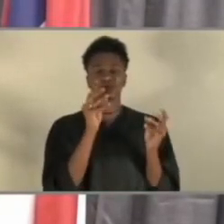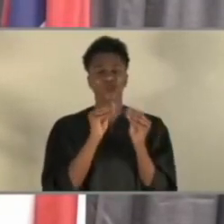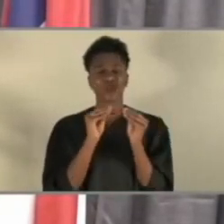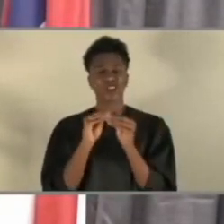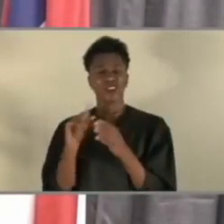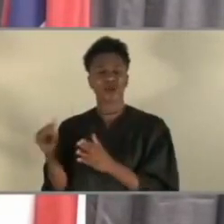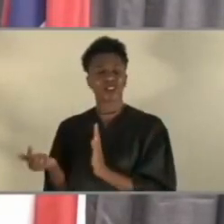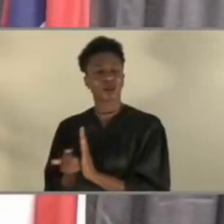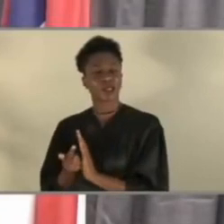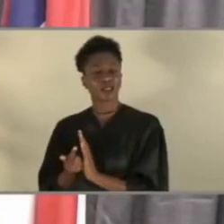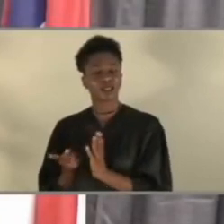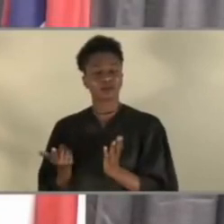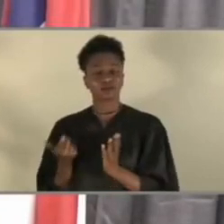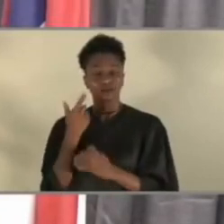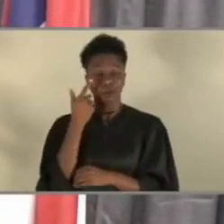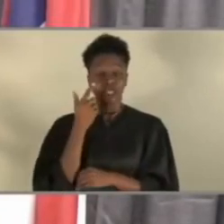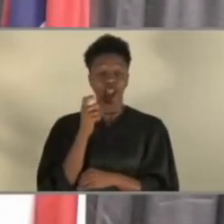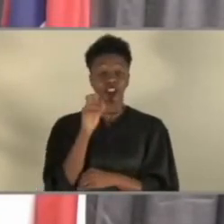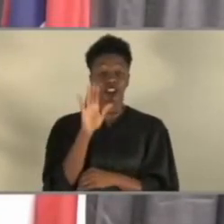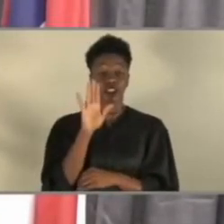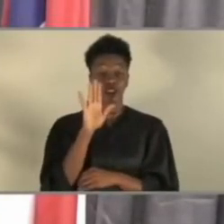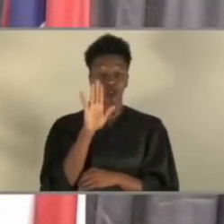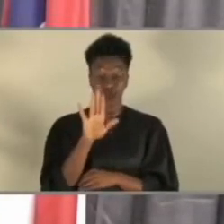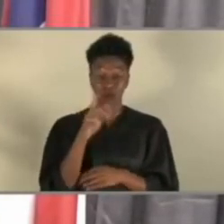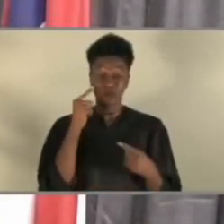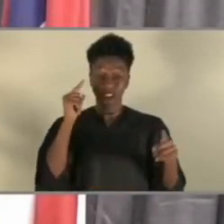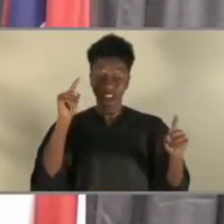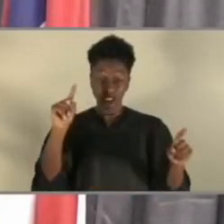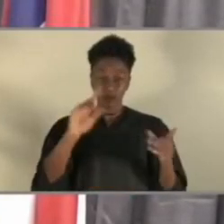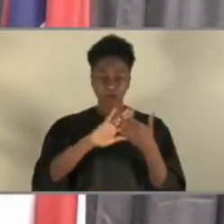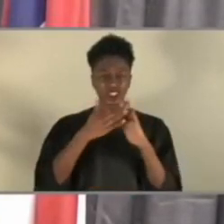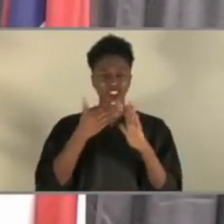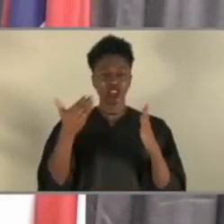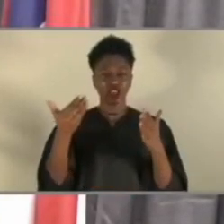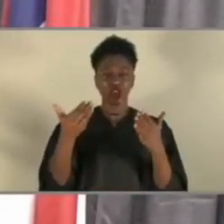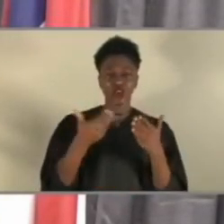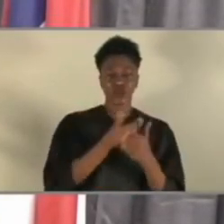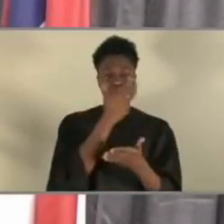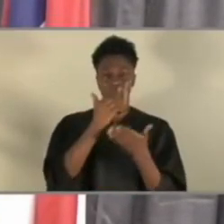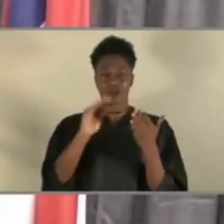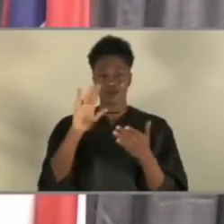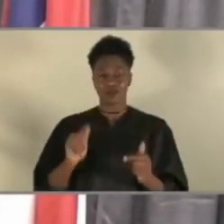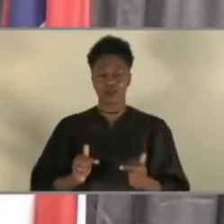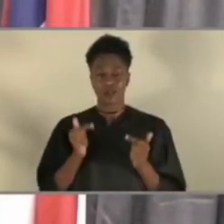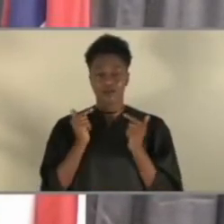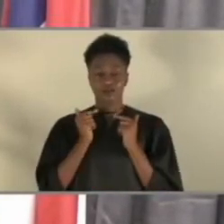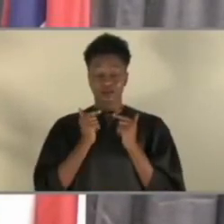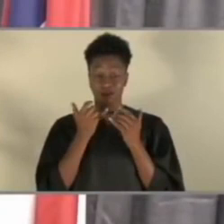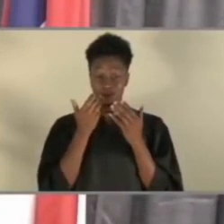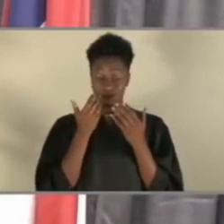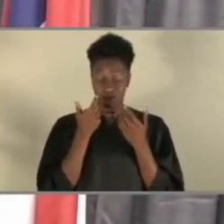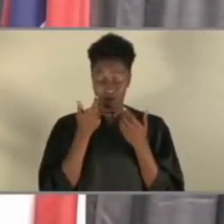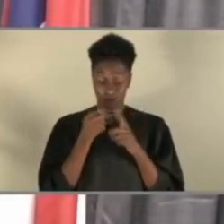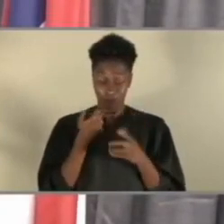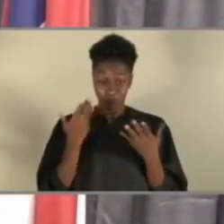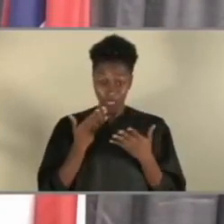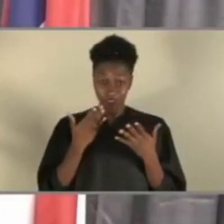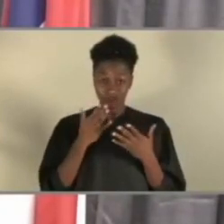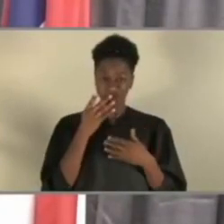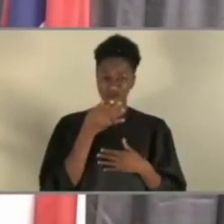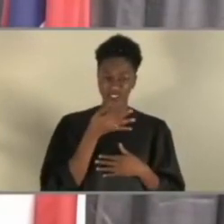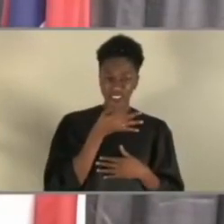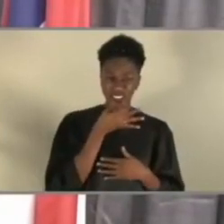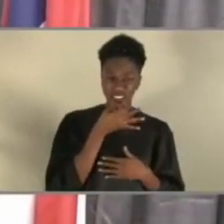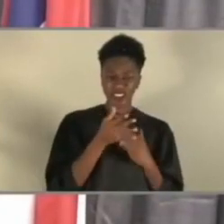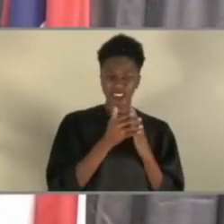achievement today begins a new phase in your life. From here, you take those skills and achievements that